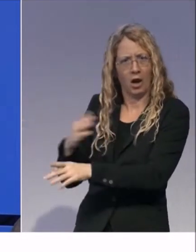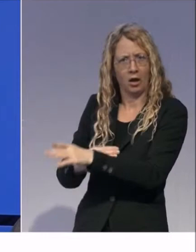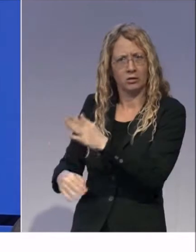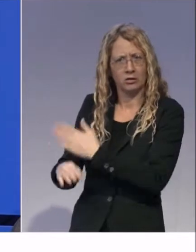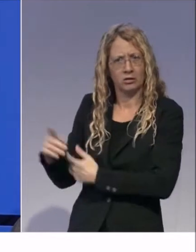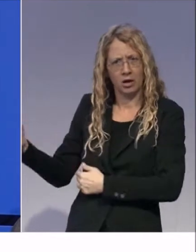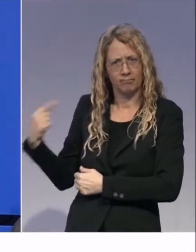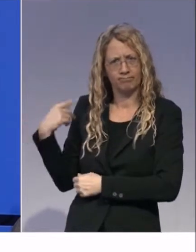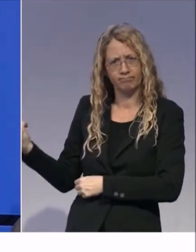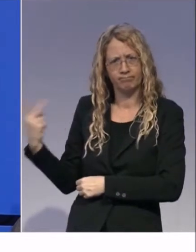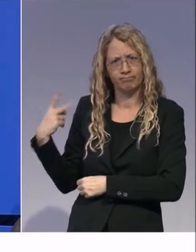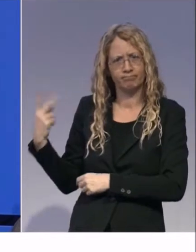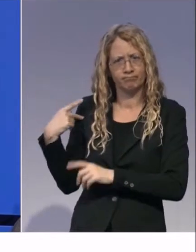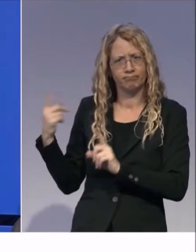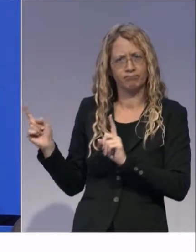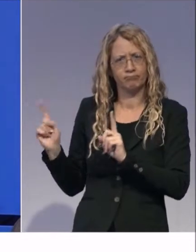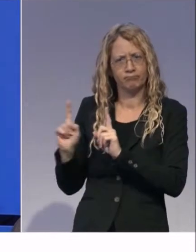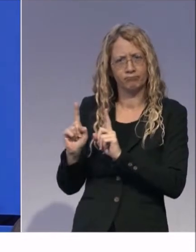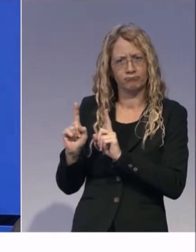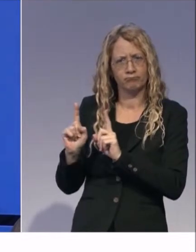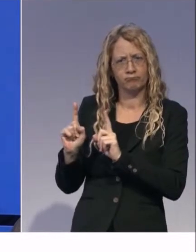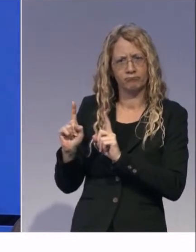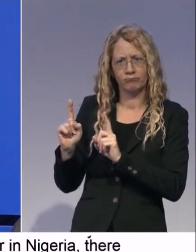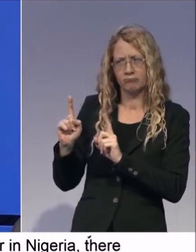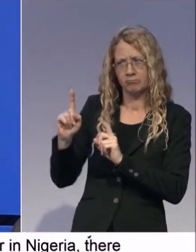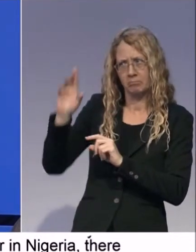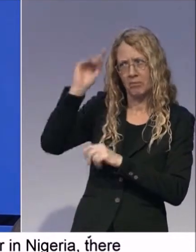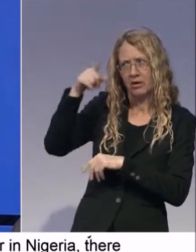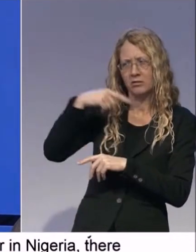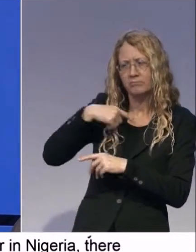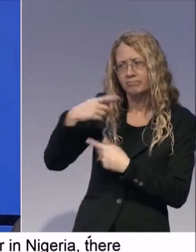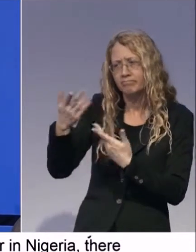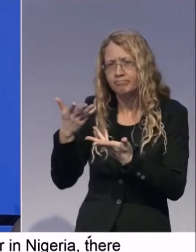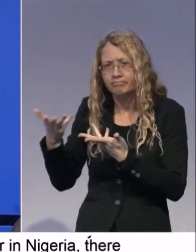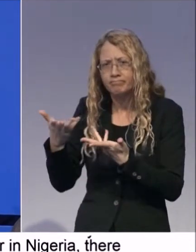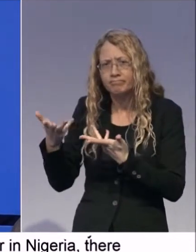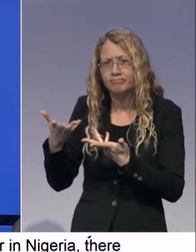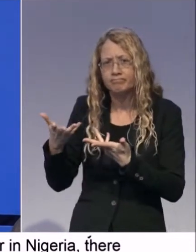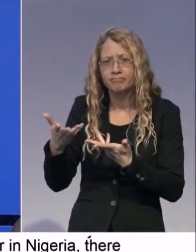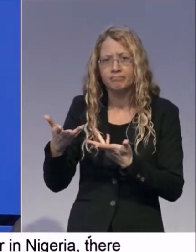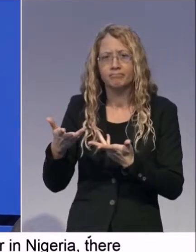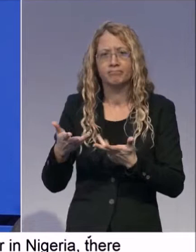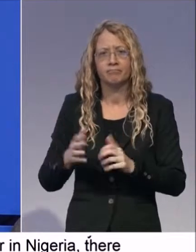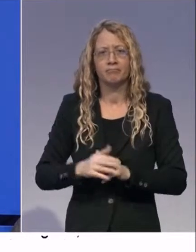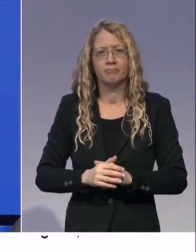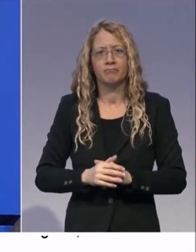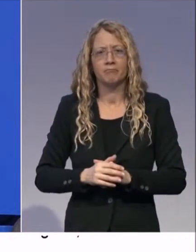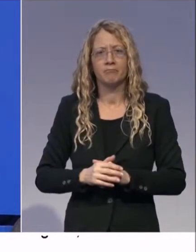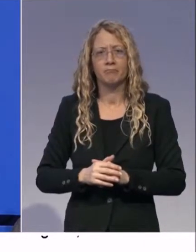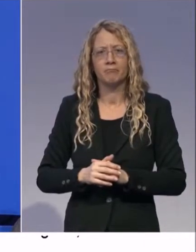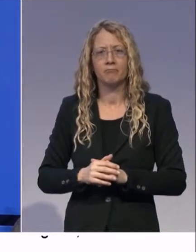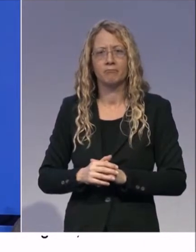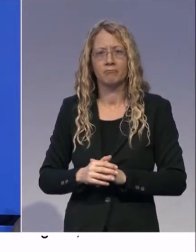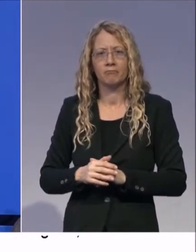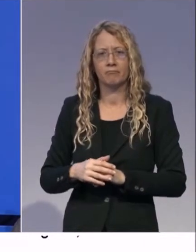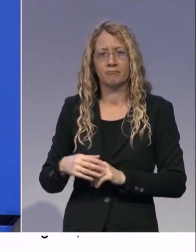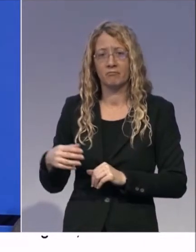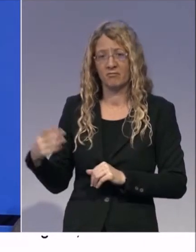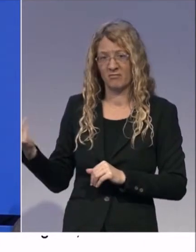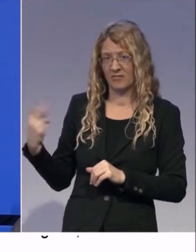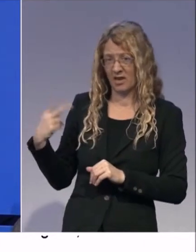in Nigeria. And he happened to be the only person with disability that ever gotten that in